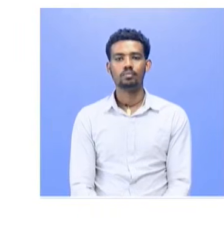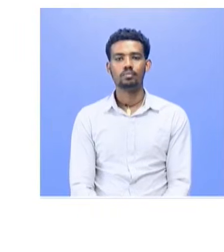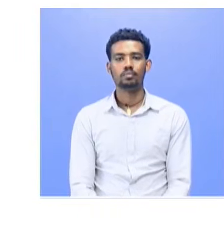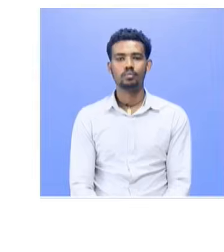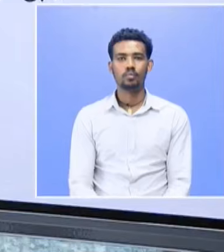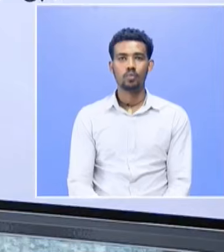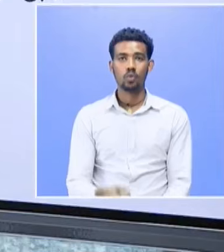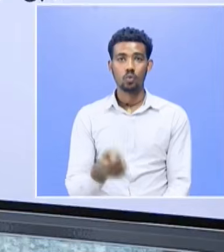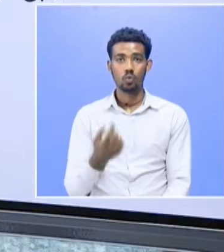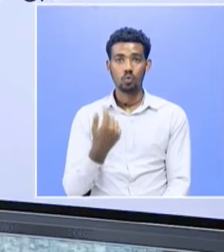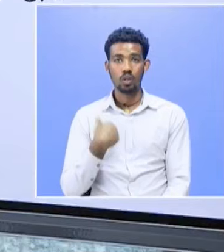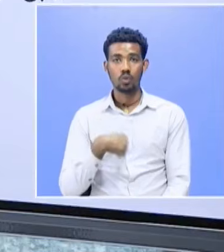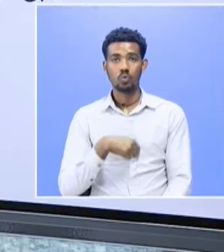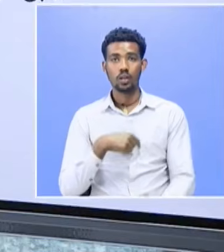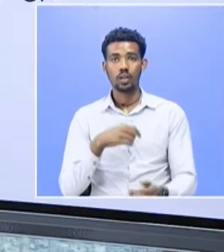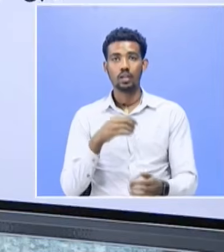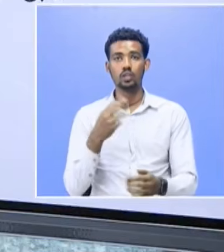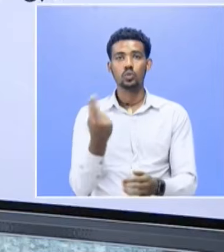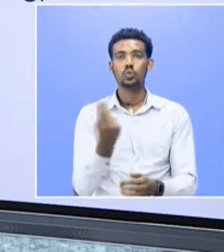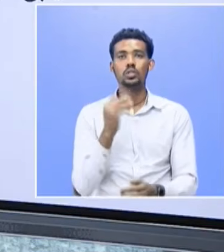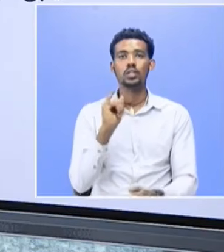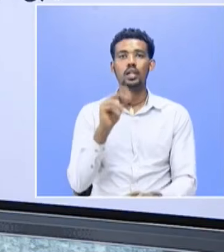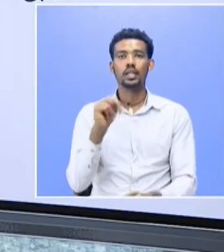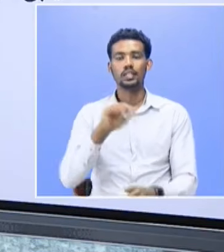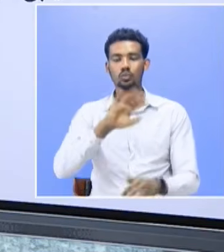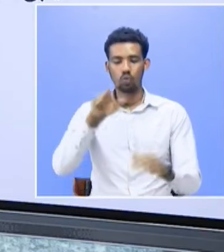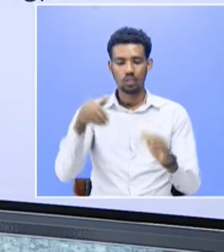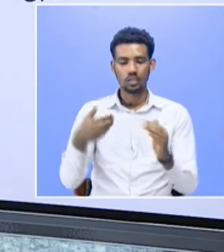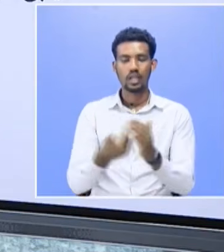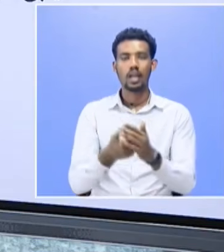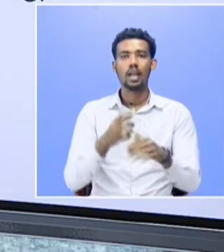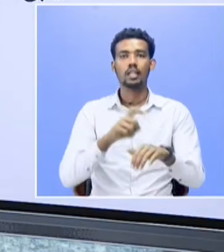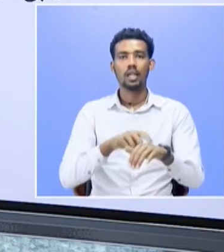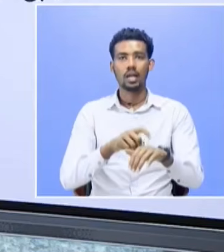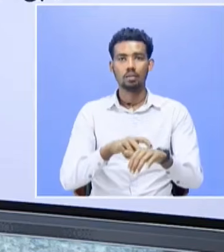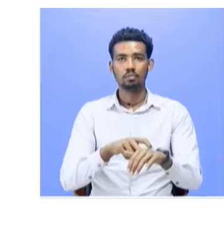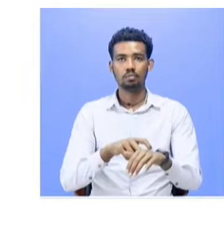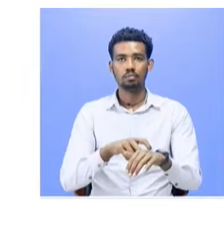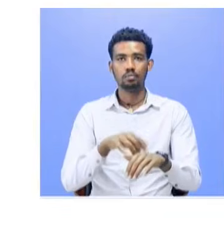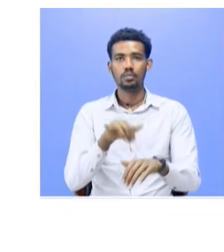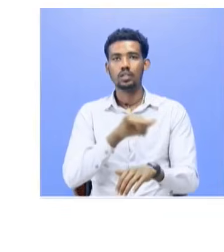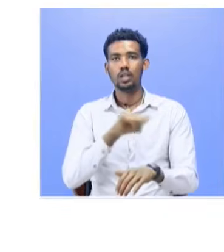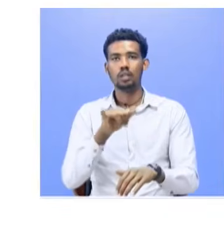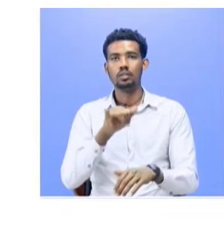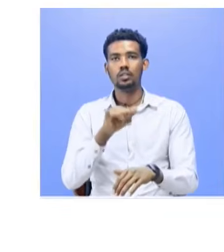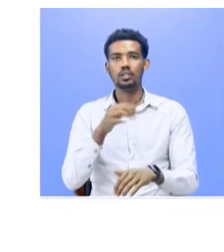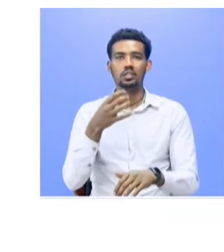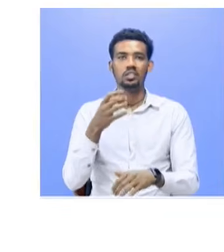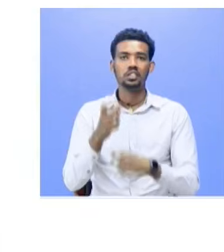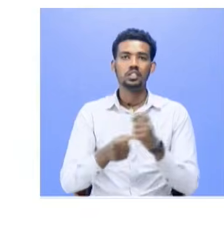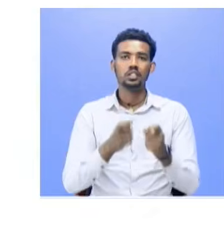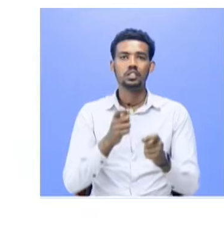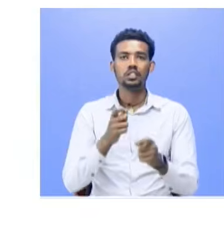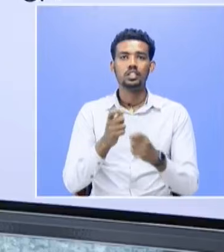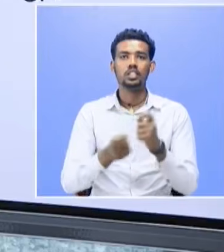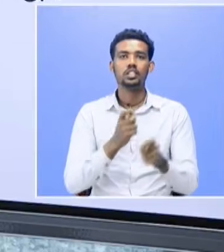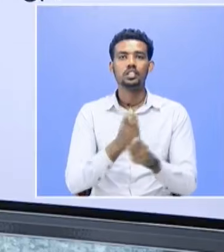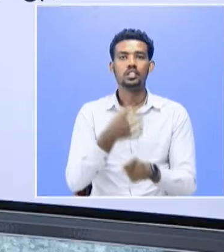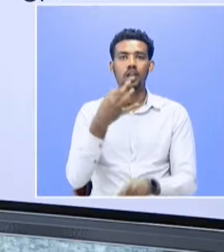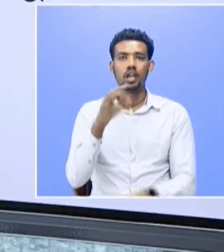When we come to in, we used for general timing, like years